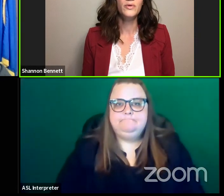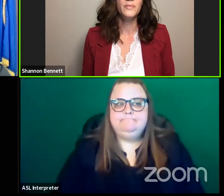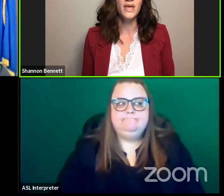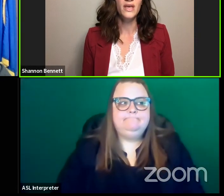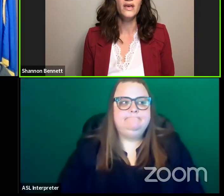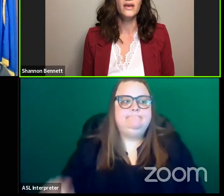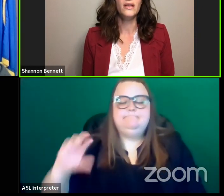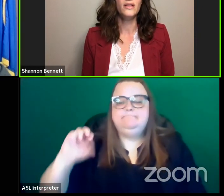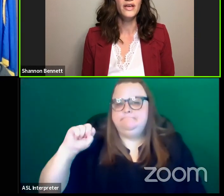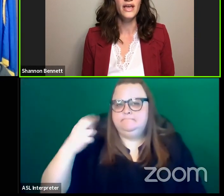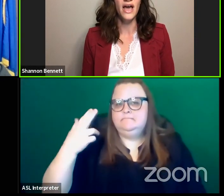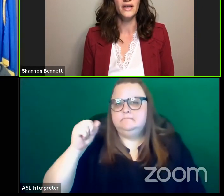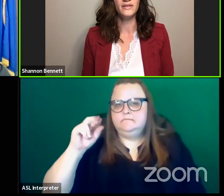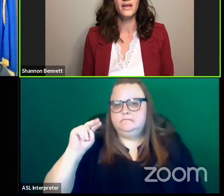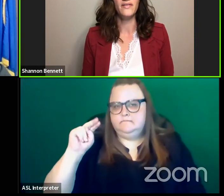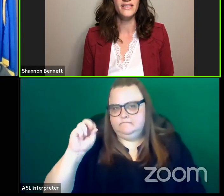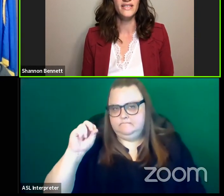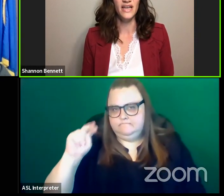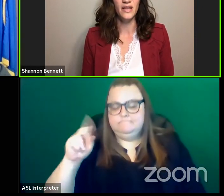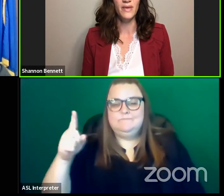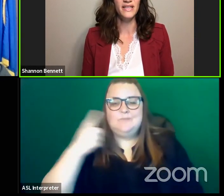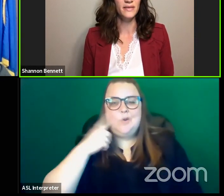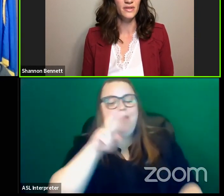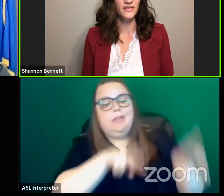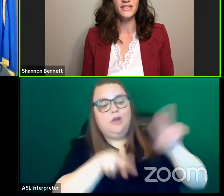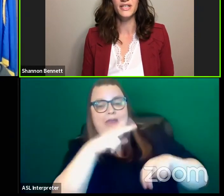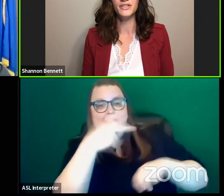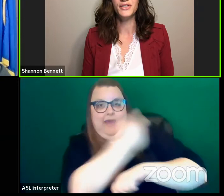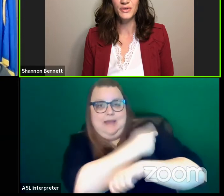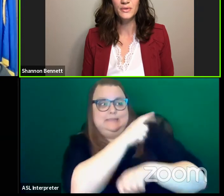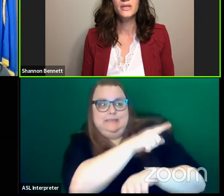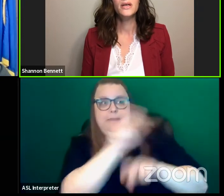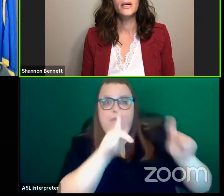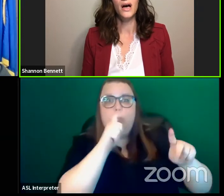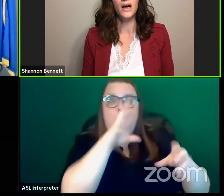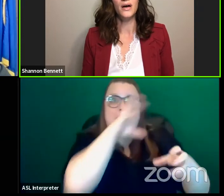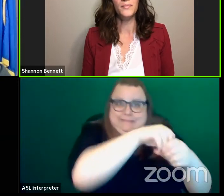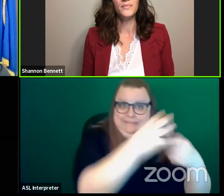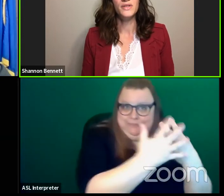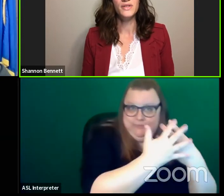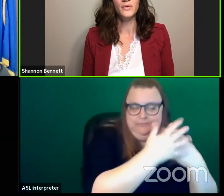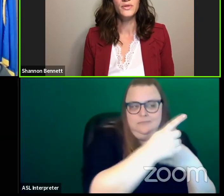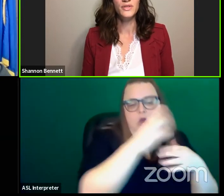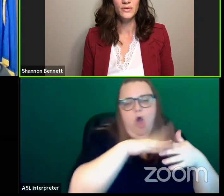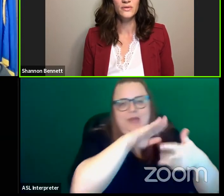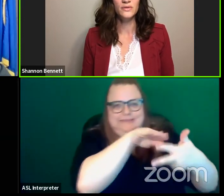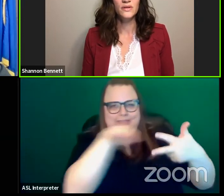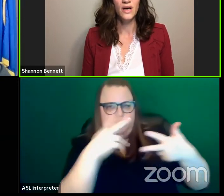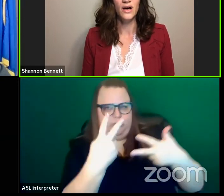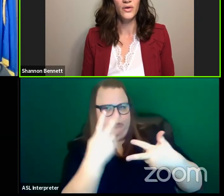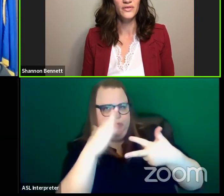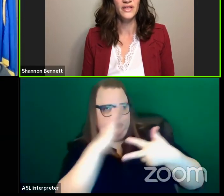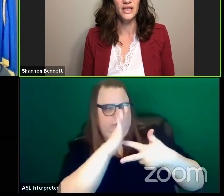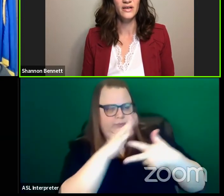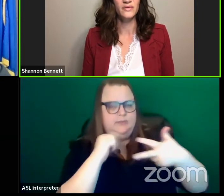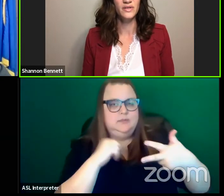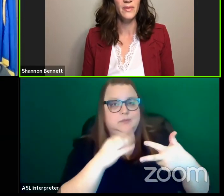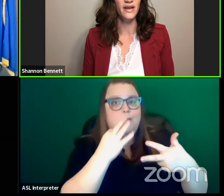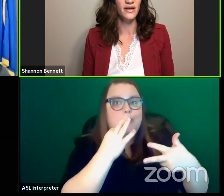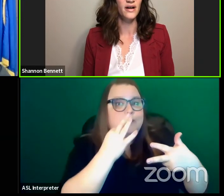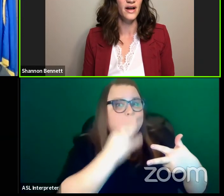We will be looking at vaccinating inmates, I believe, on tier 2. So soon,